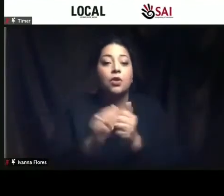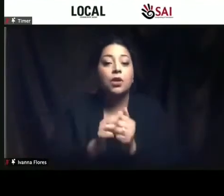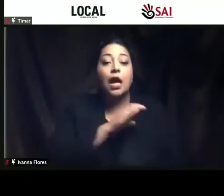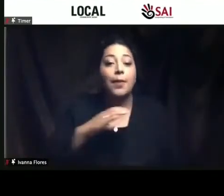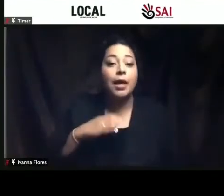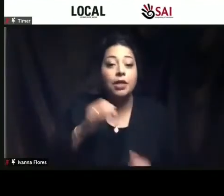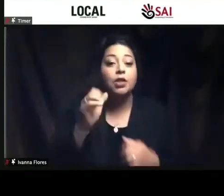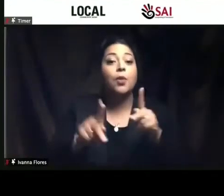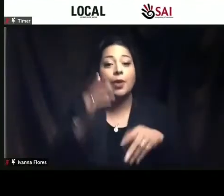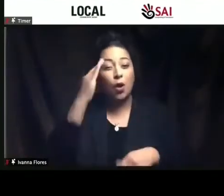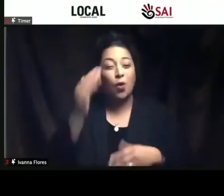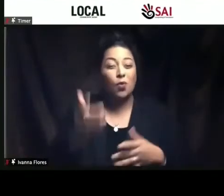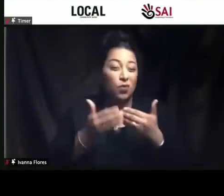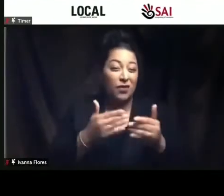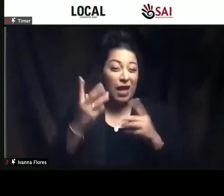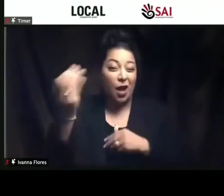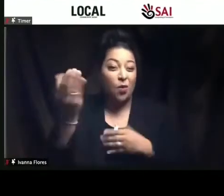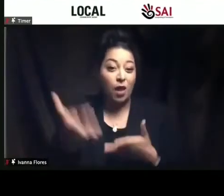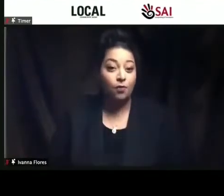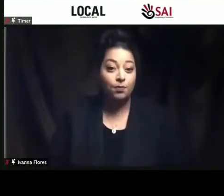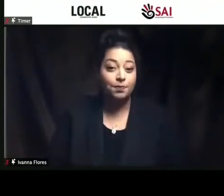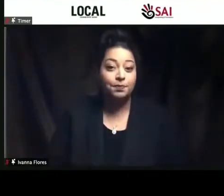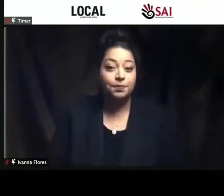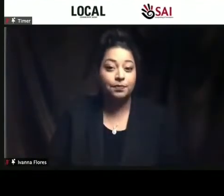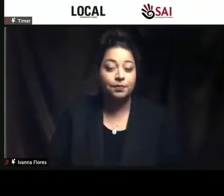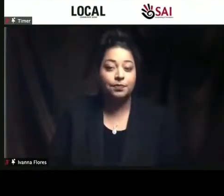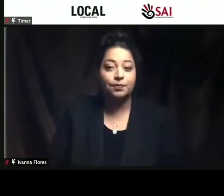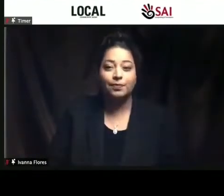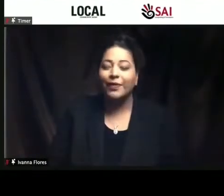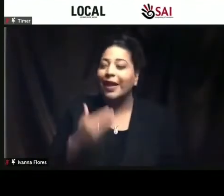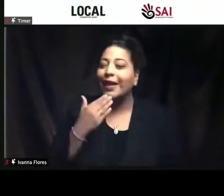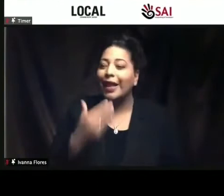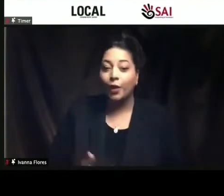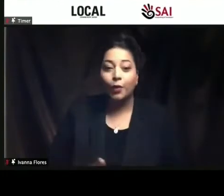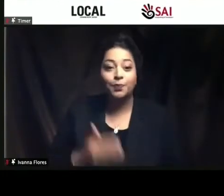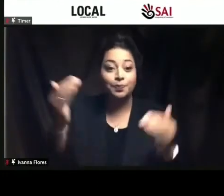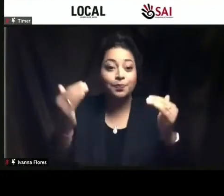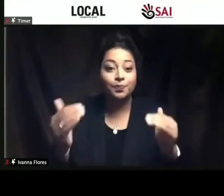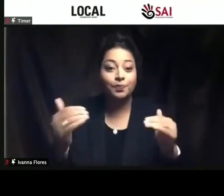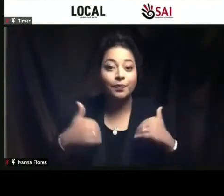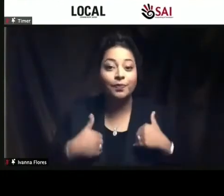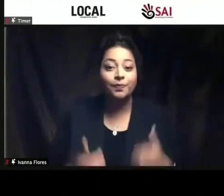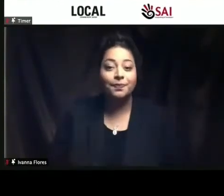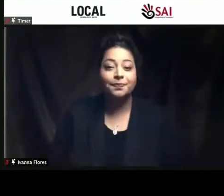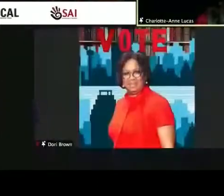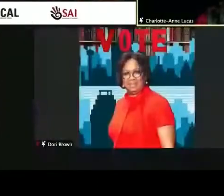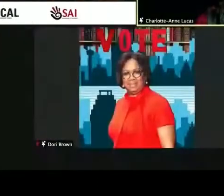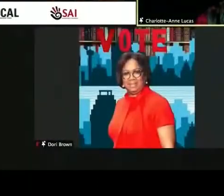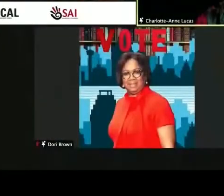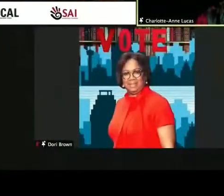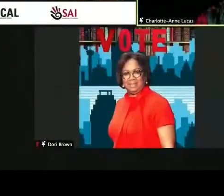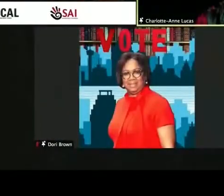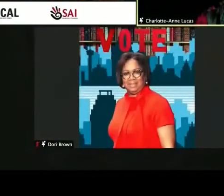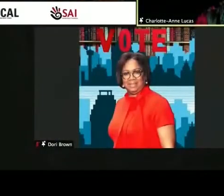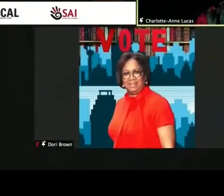so people know what's out there. Thank you. And the next person on this question is Jada